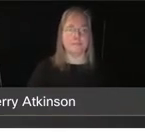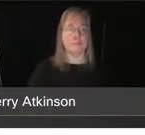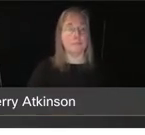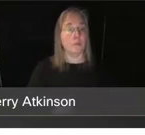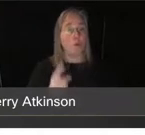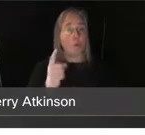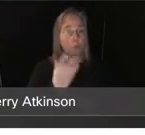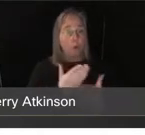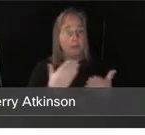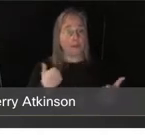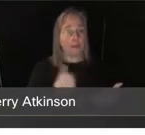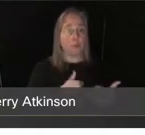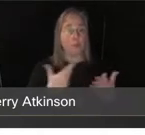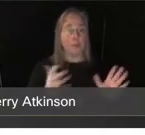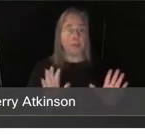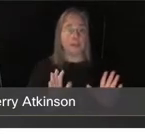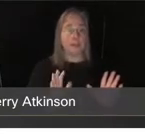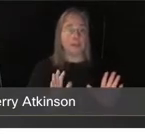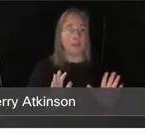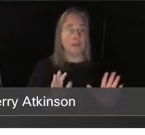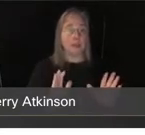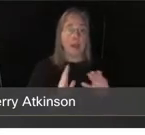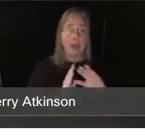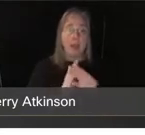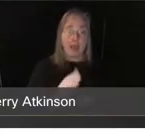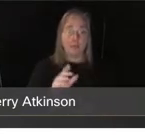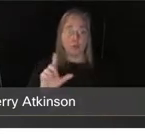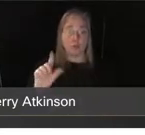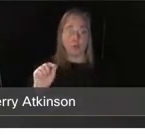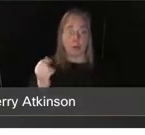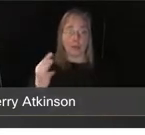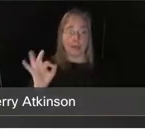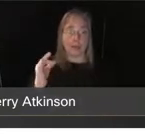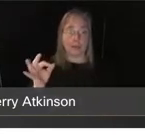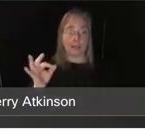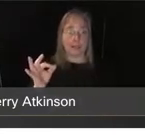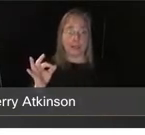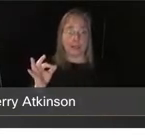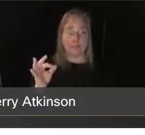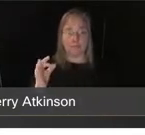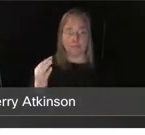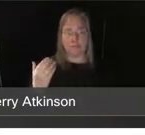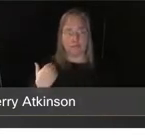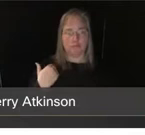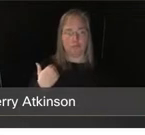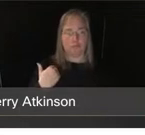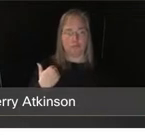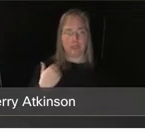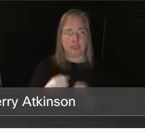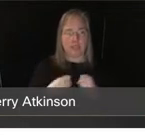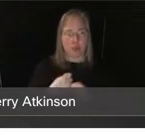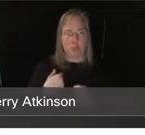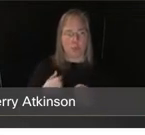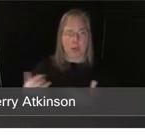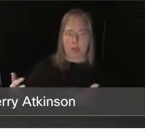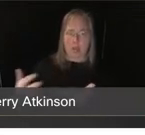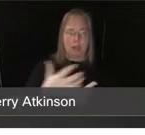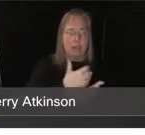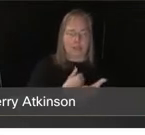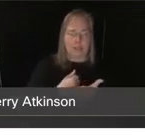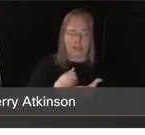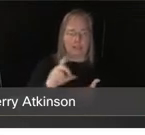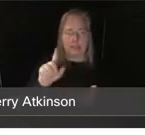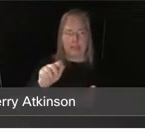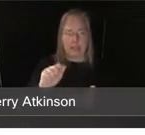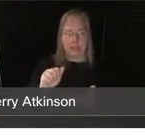One thing that we did after our 2019, earlier this year, we collected the data late last year